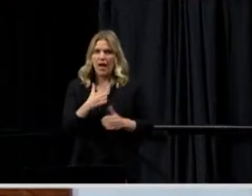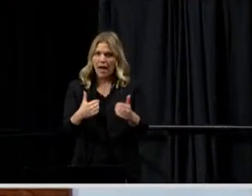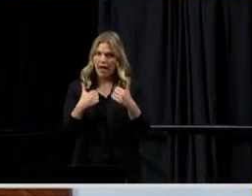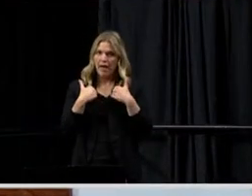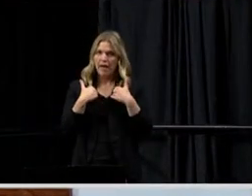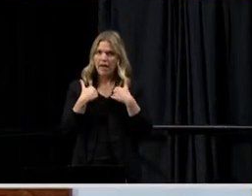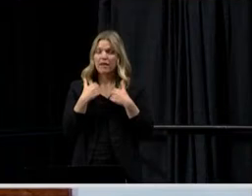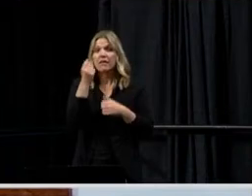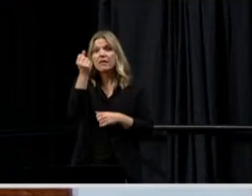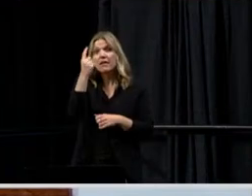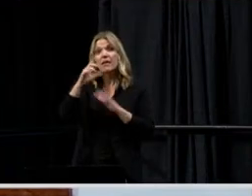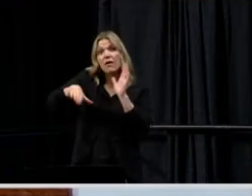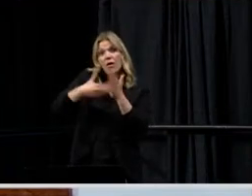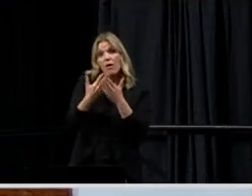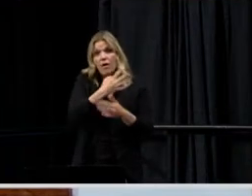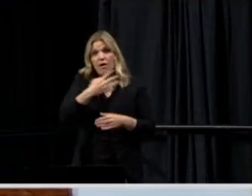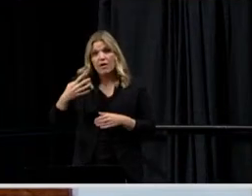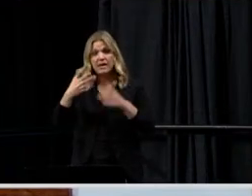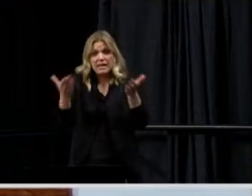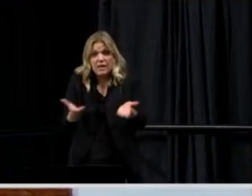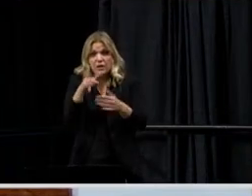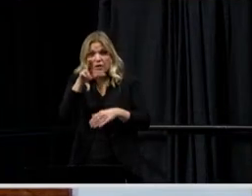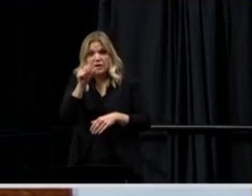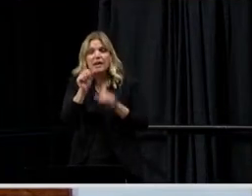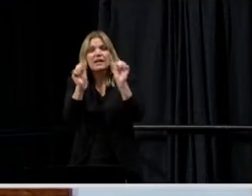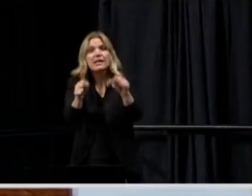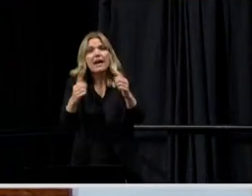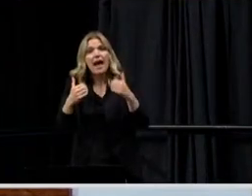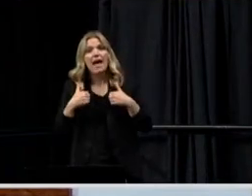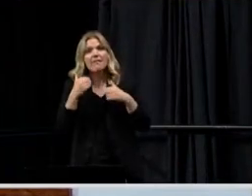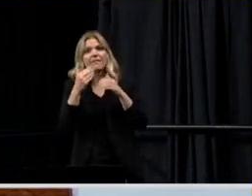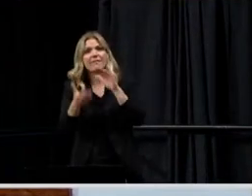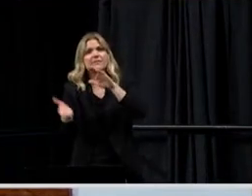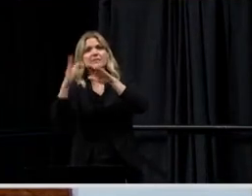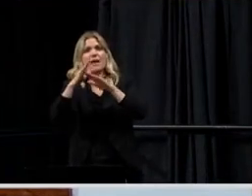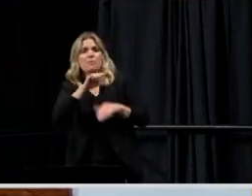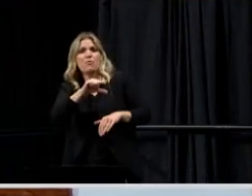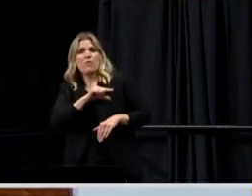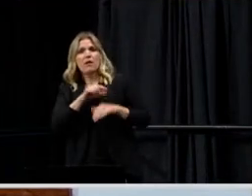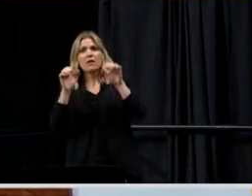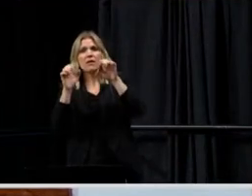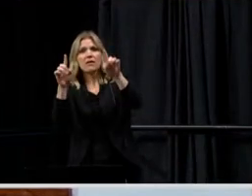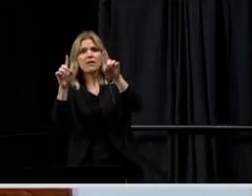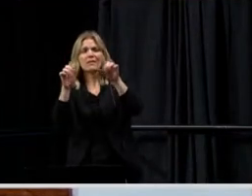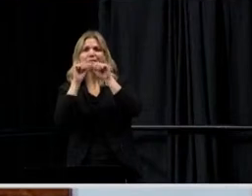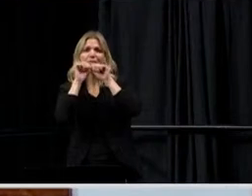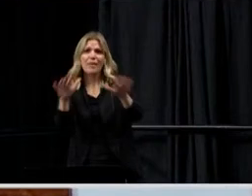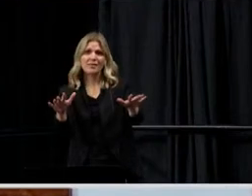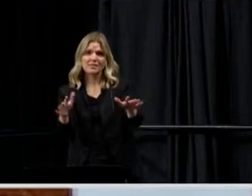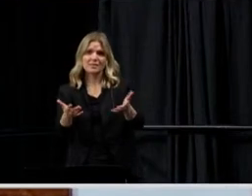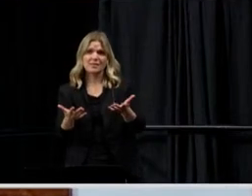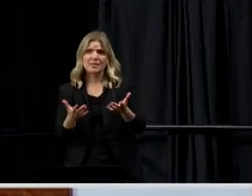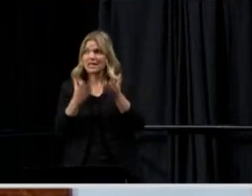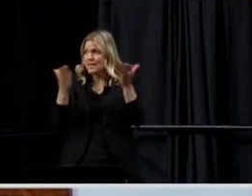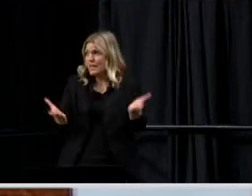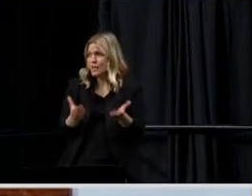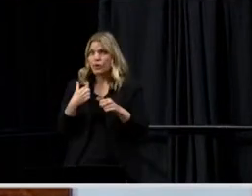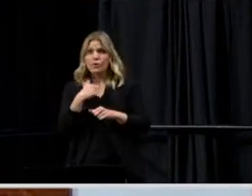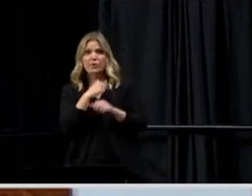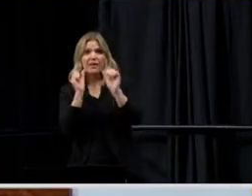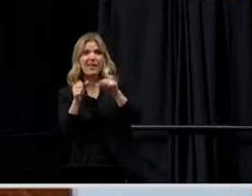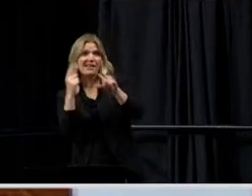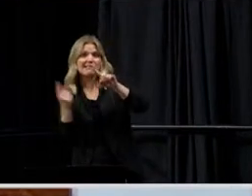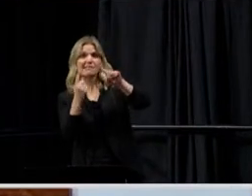fact that all immigrants in America can enjoy a quality high school education is such a blessing. Here, everyone can strive for the